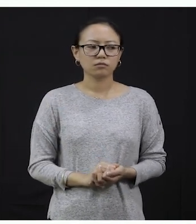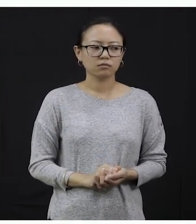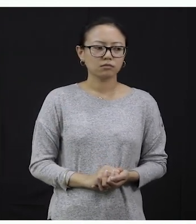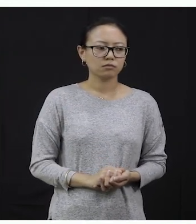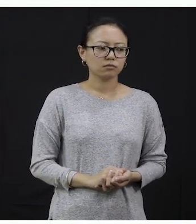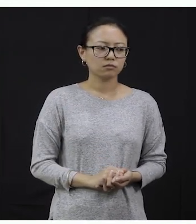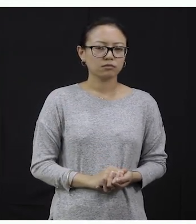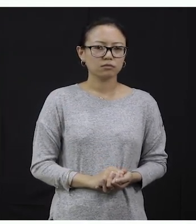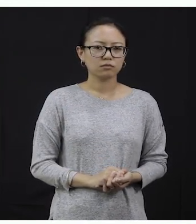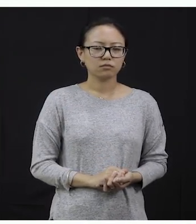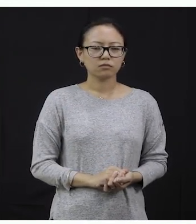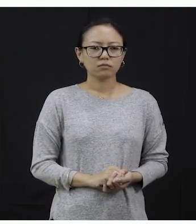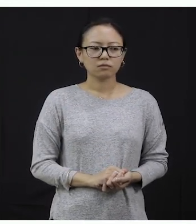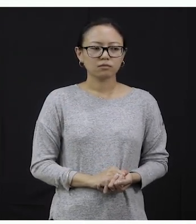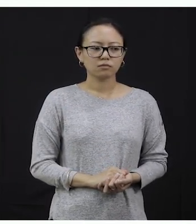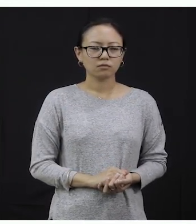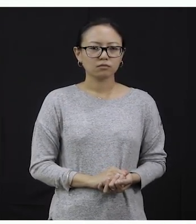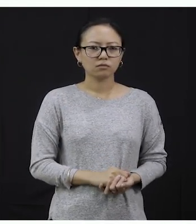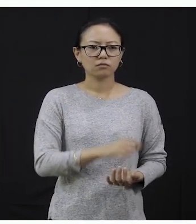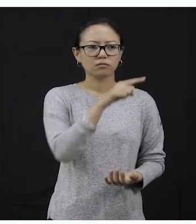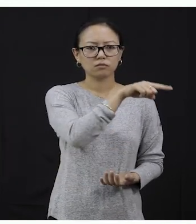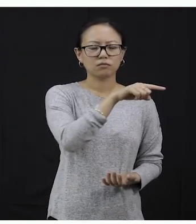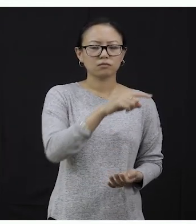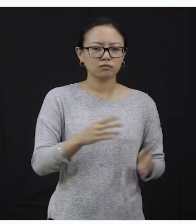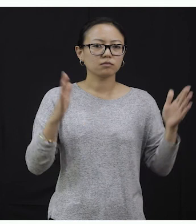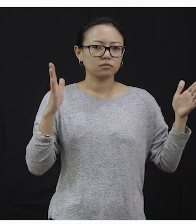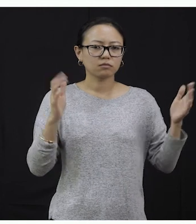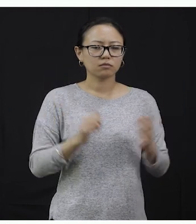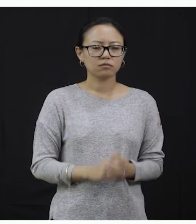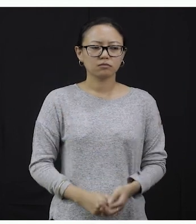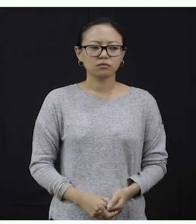and 406 is greater than 403.